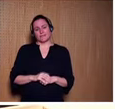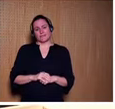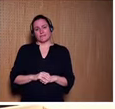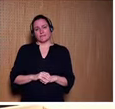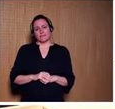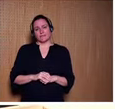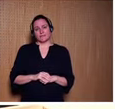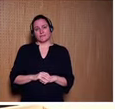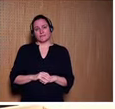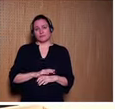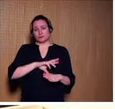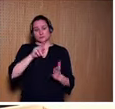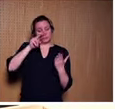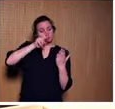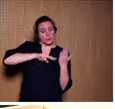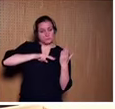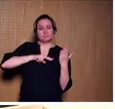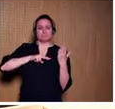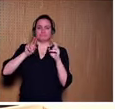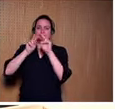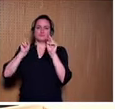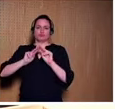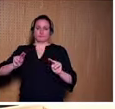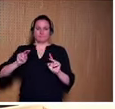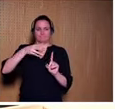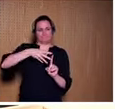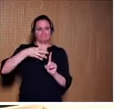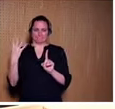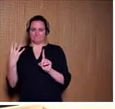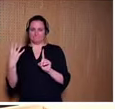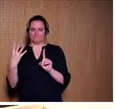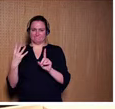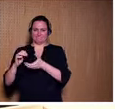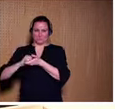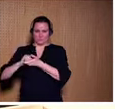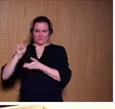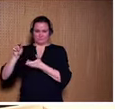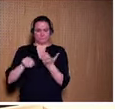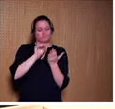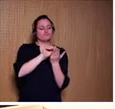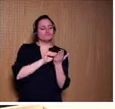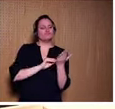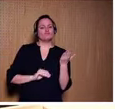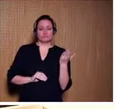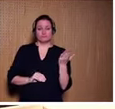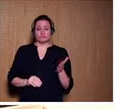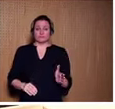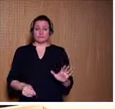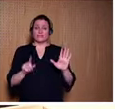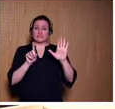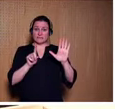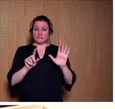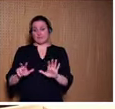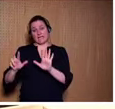the International Lesbian, Gay, Bisexual, Trans Association, 68 countries still criminalize